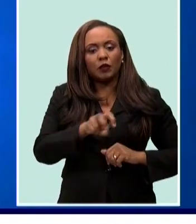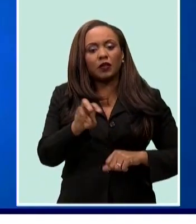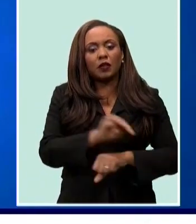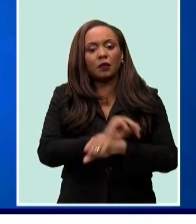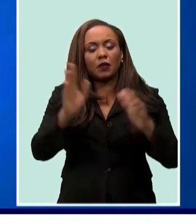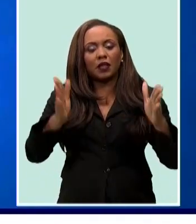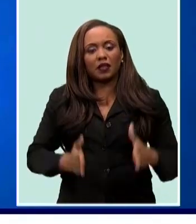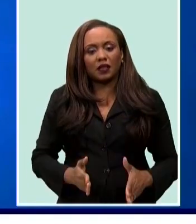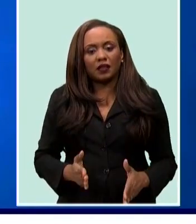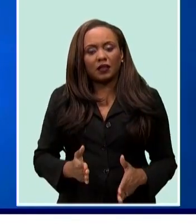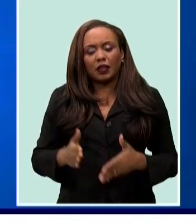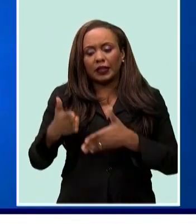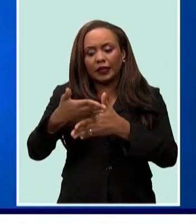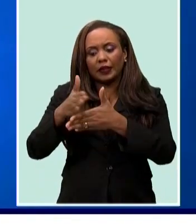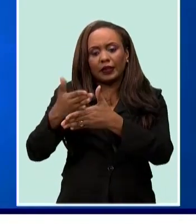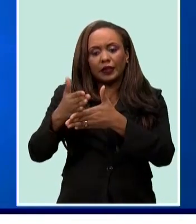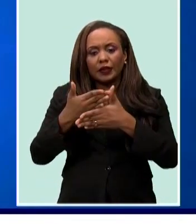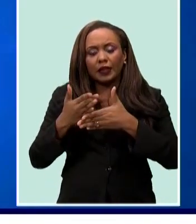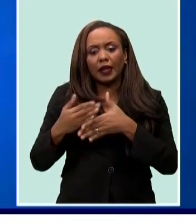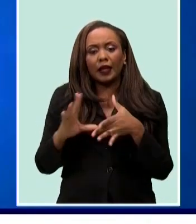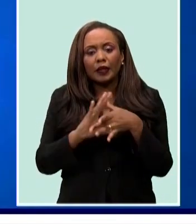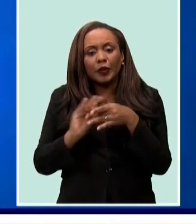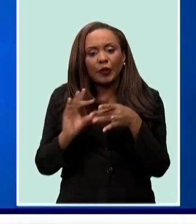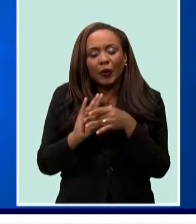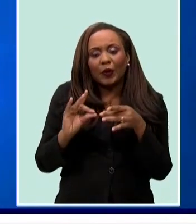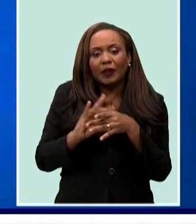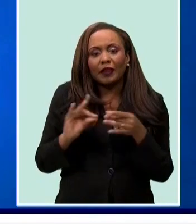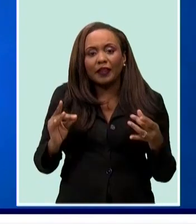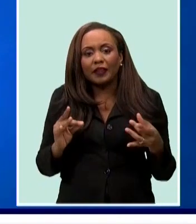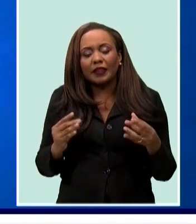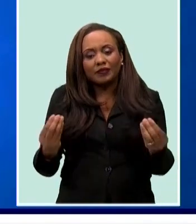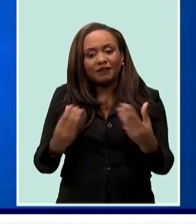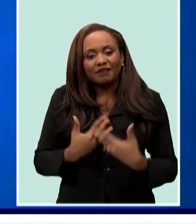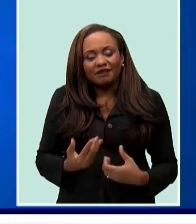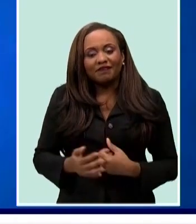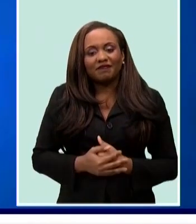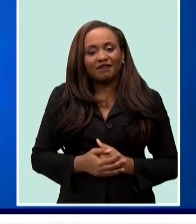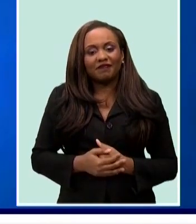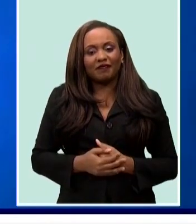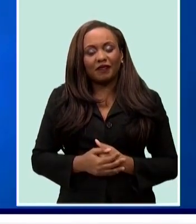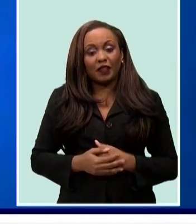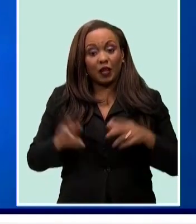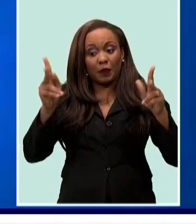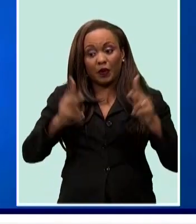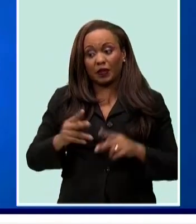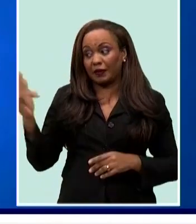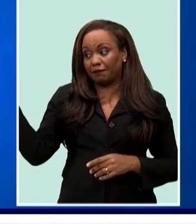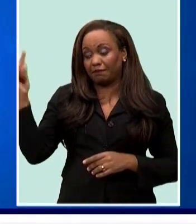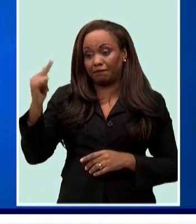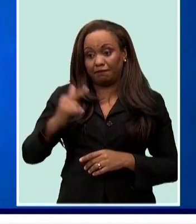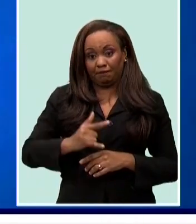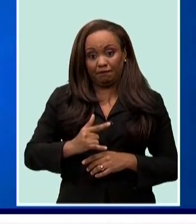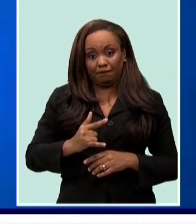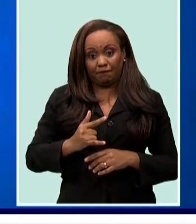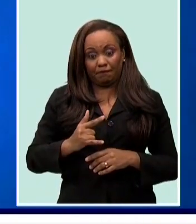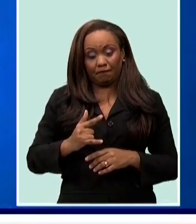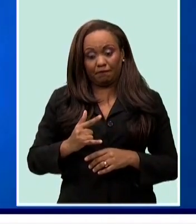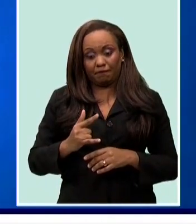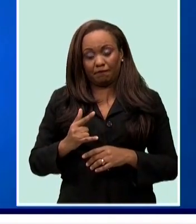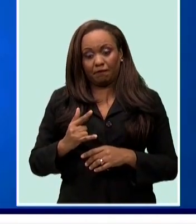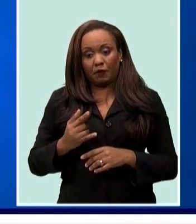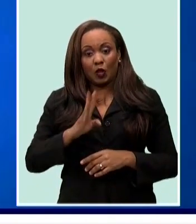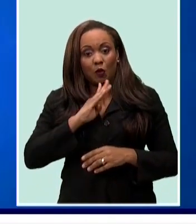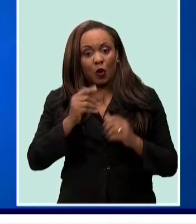Simmons, he shared a story that a visitor to Barbados, someone who's been traveling to Barbados,